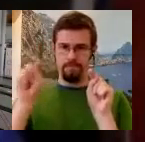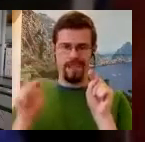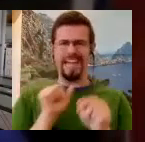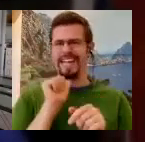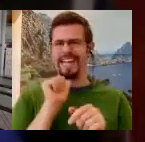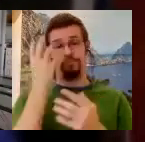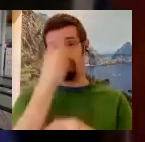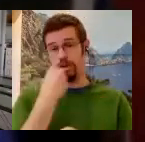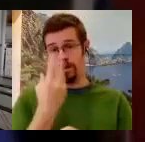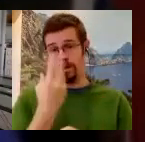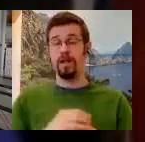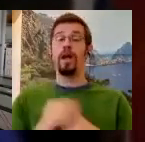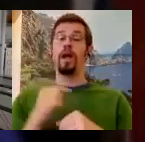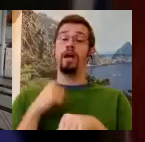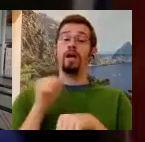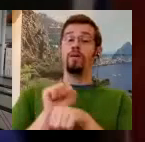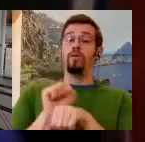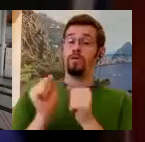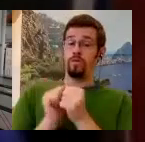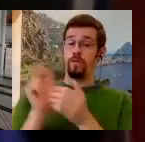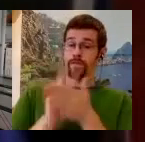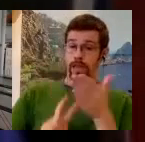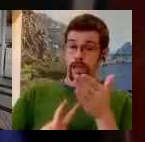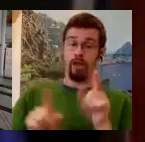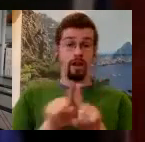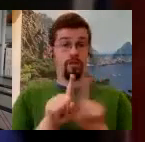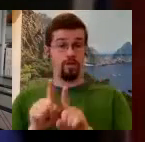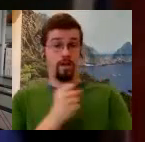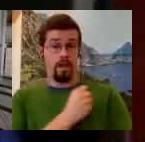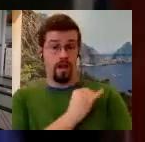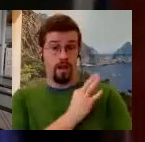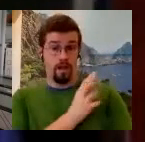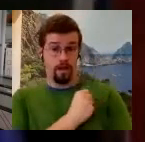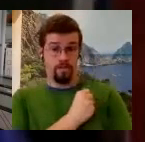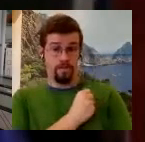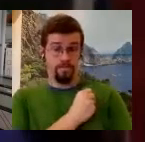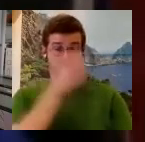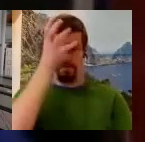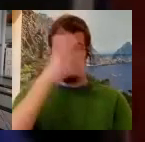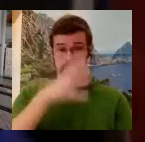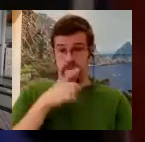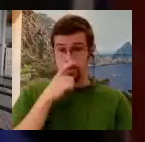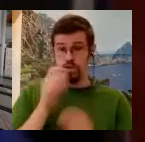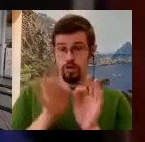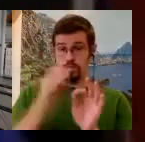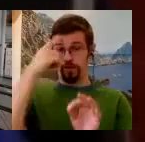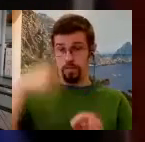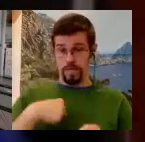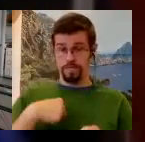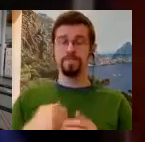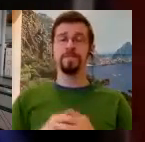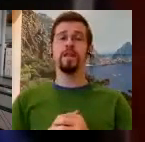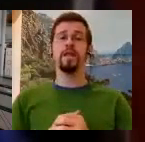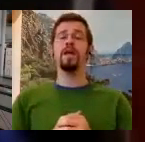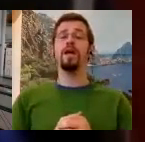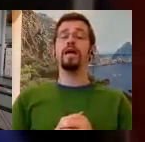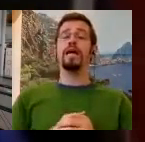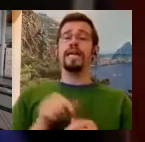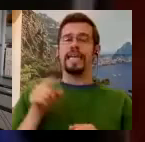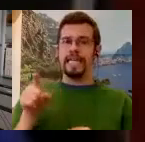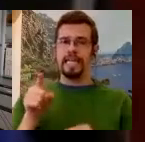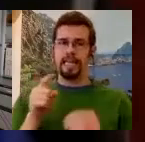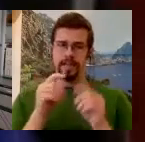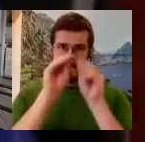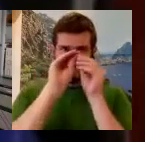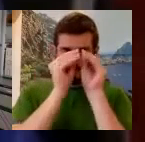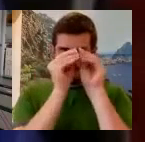Working with Val, and actually with Adam Frost, the man who's interpreting right now, he went through and he hand traced